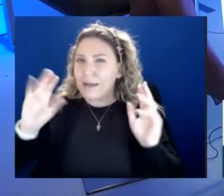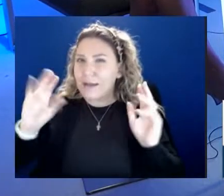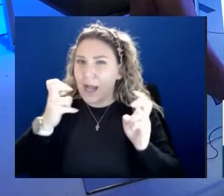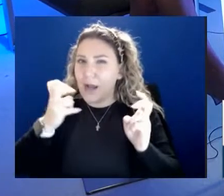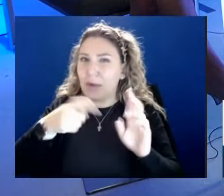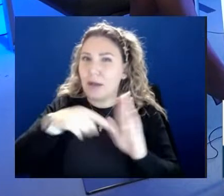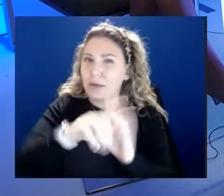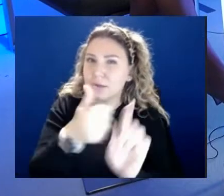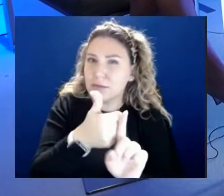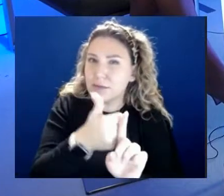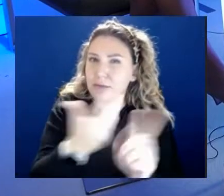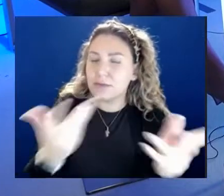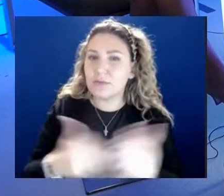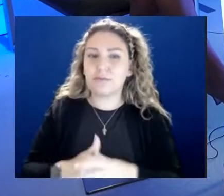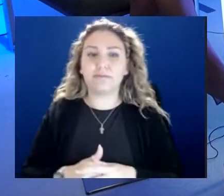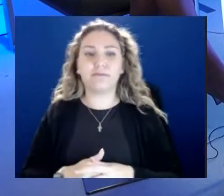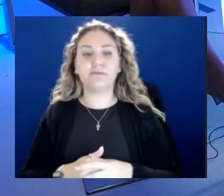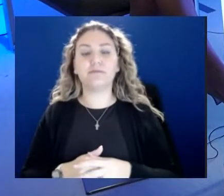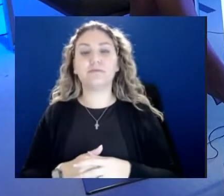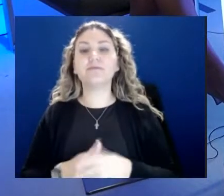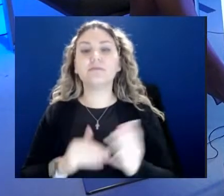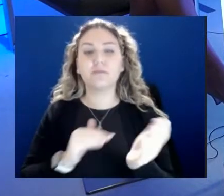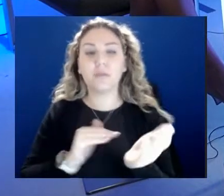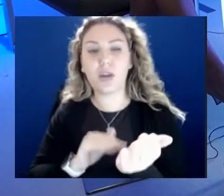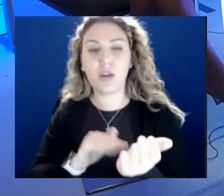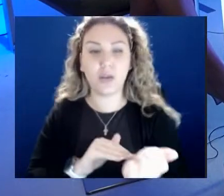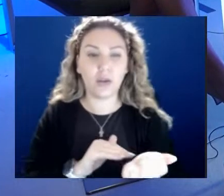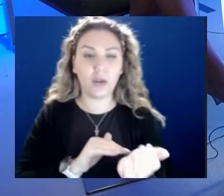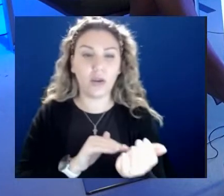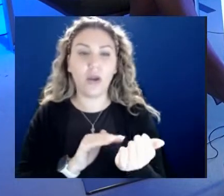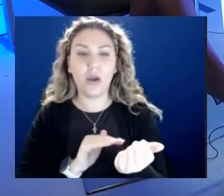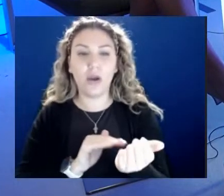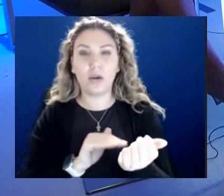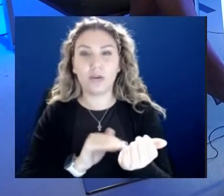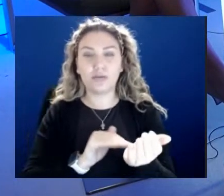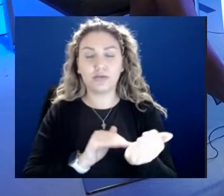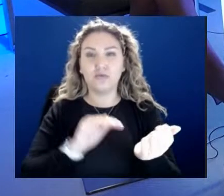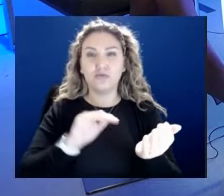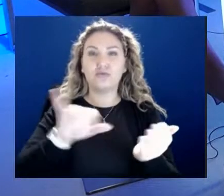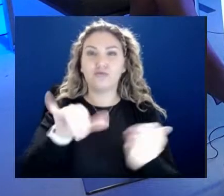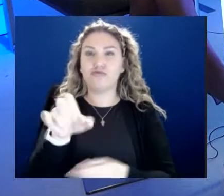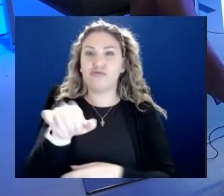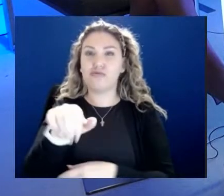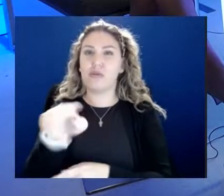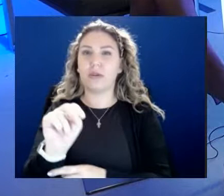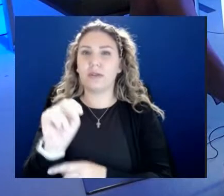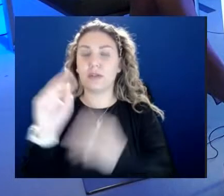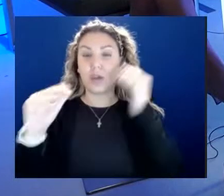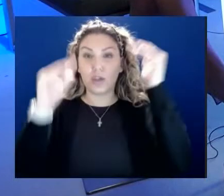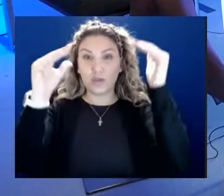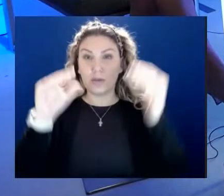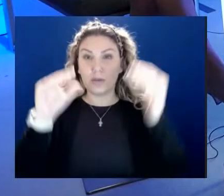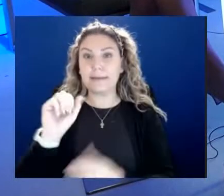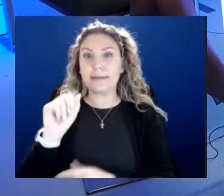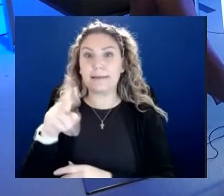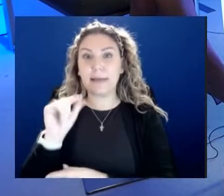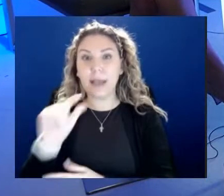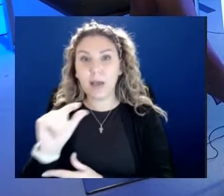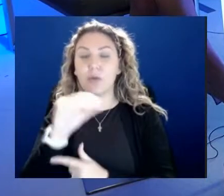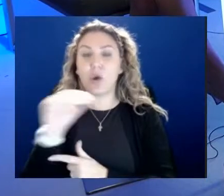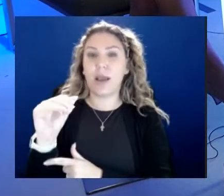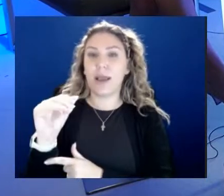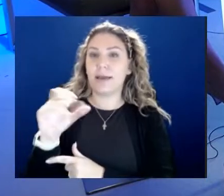about. Dr. Johnson, I want to ask you, in adults, April, September seem to be the months where suicide attempts go